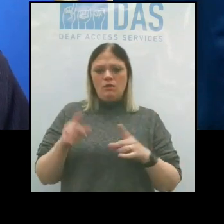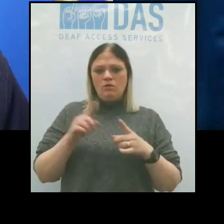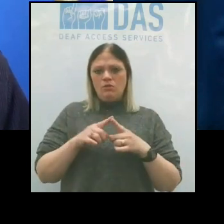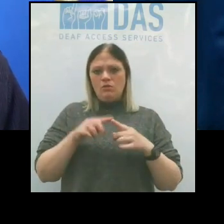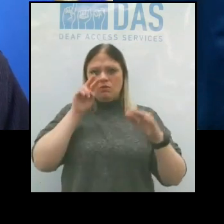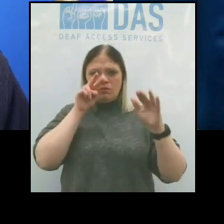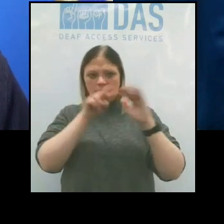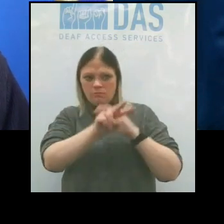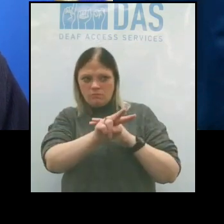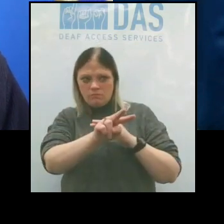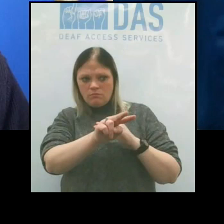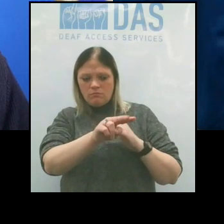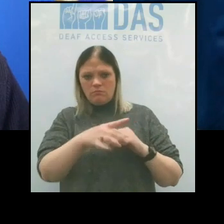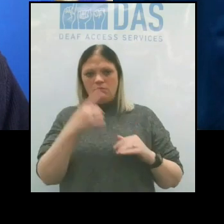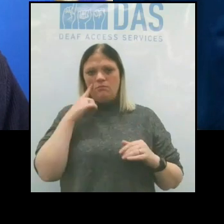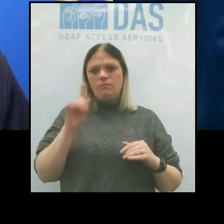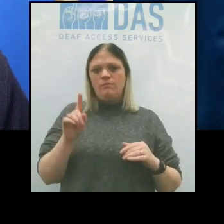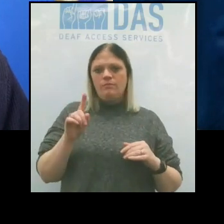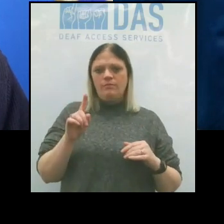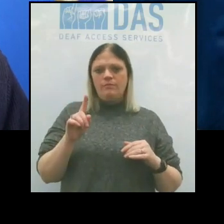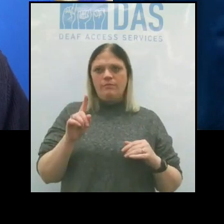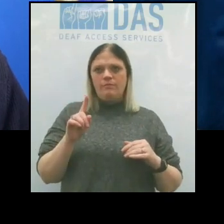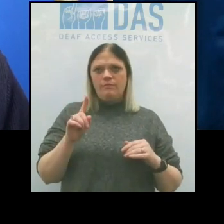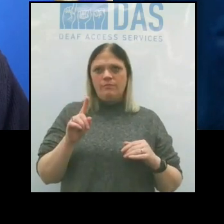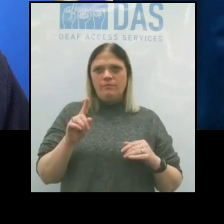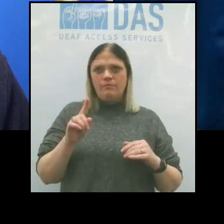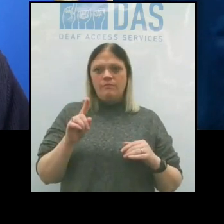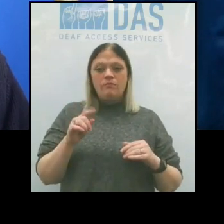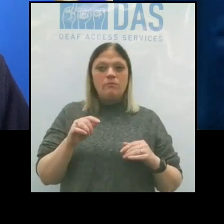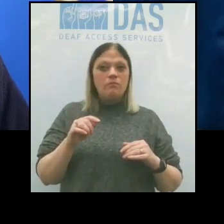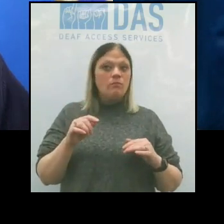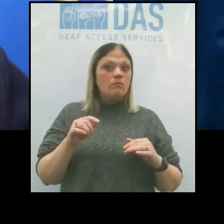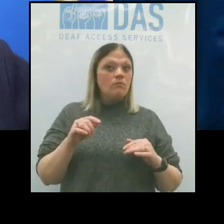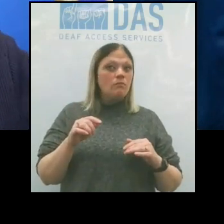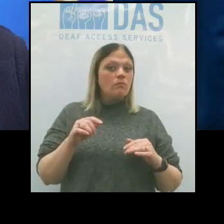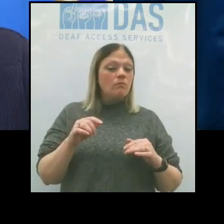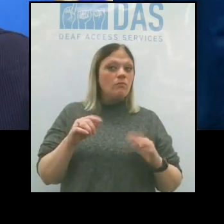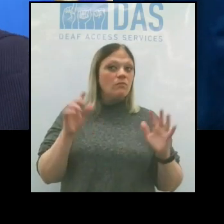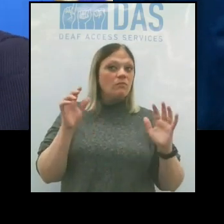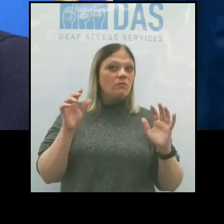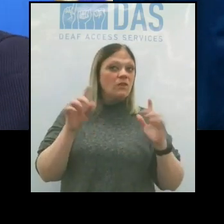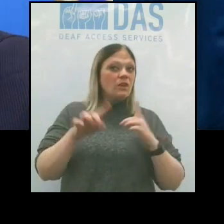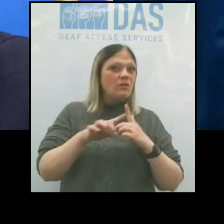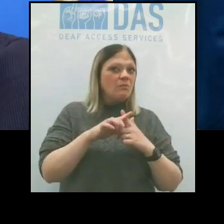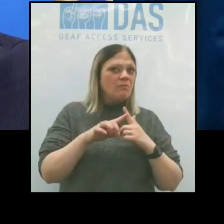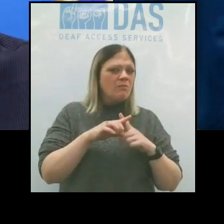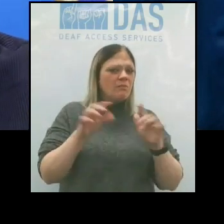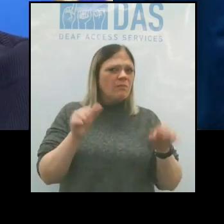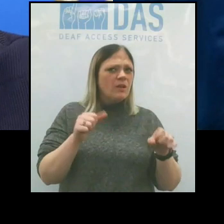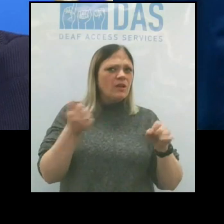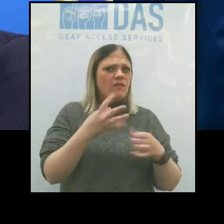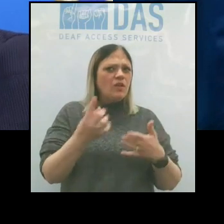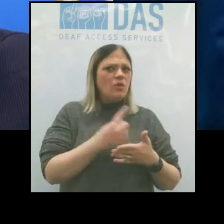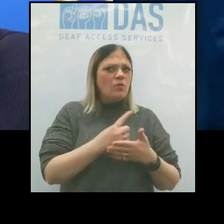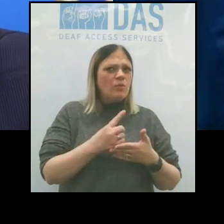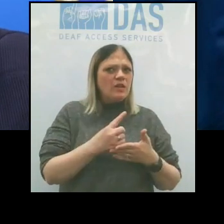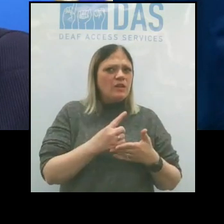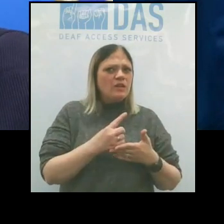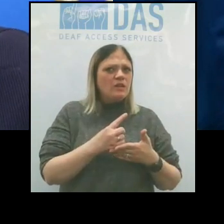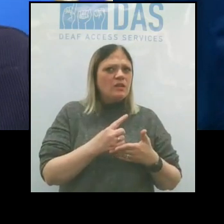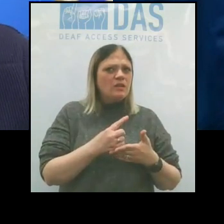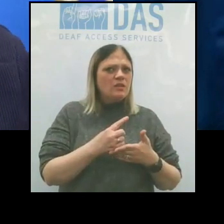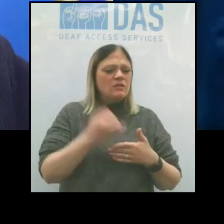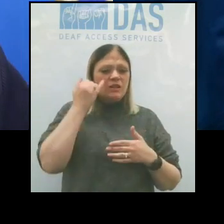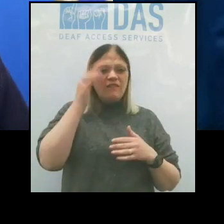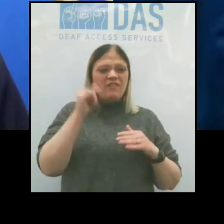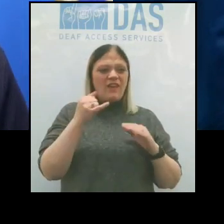for number of hospitalizations in the coming week. Don't know if that trend line has moved downward at